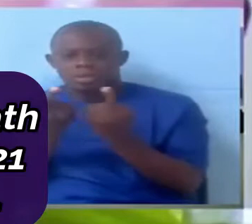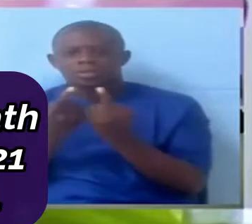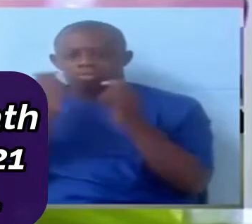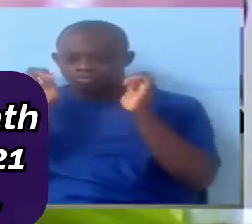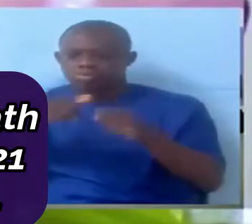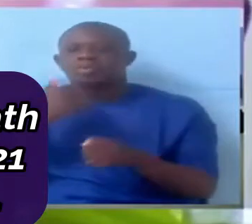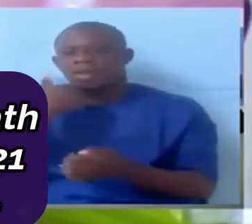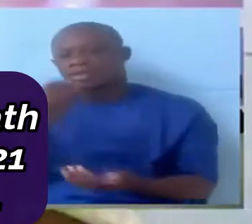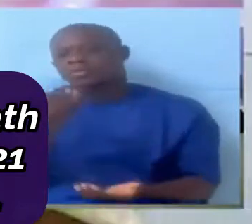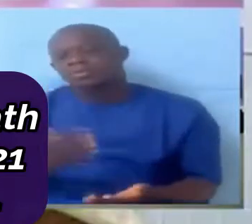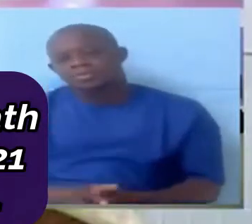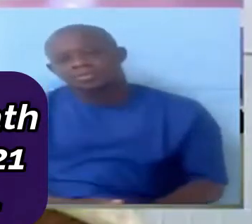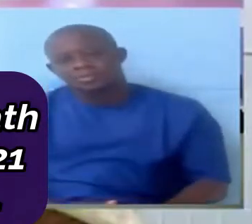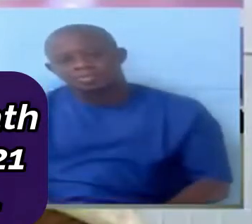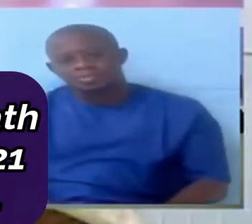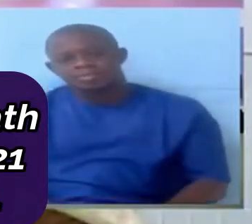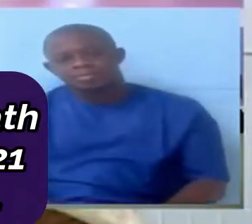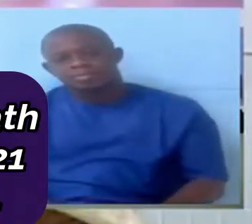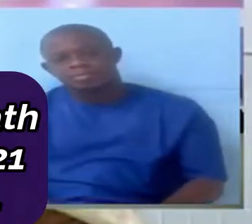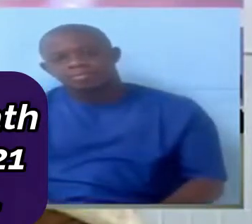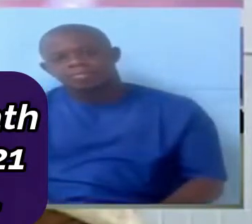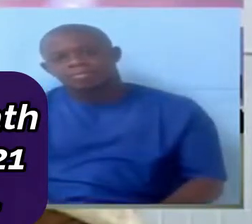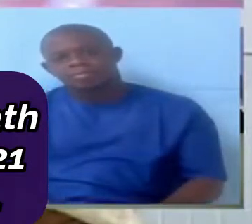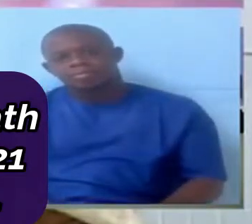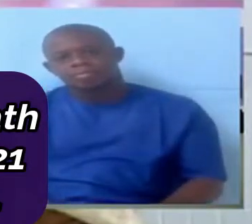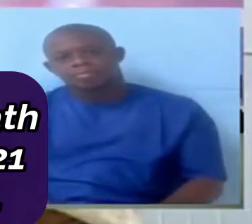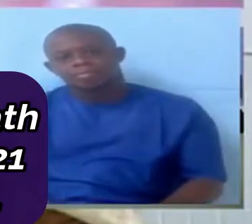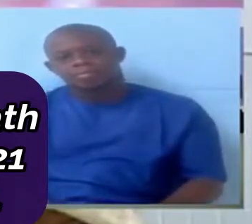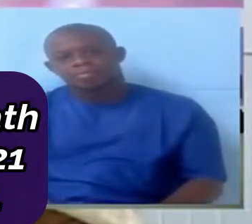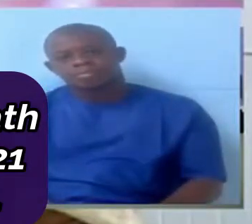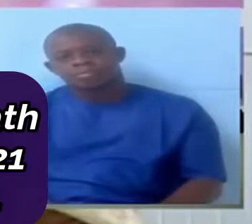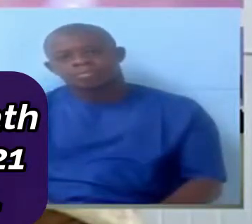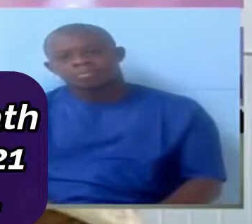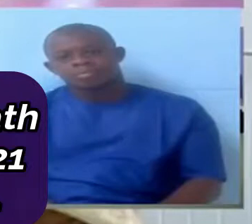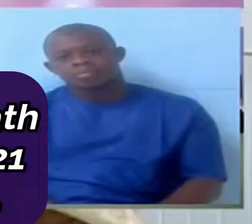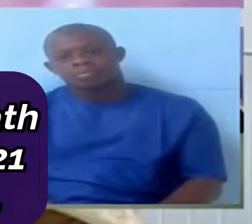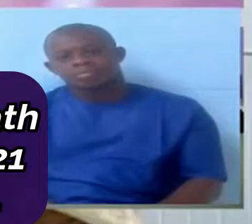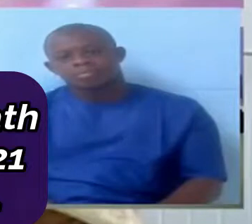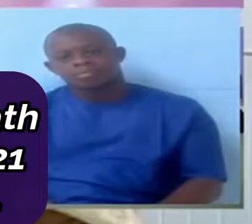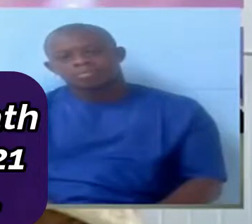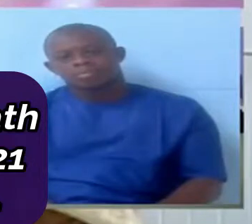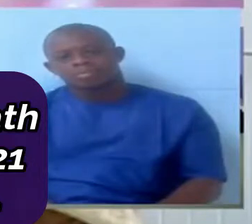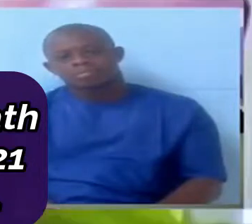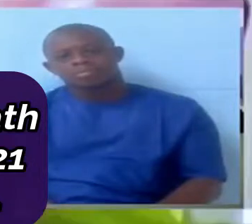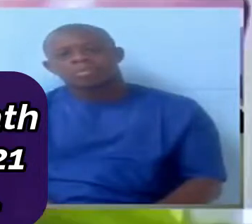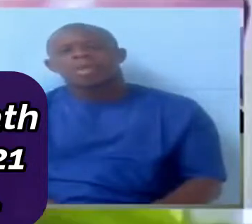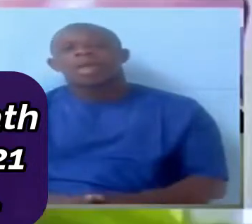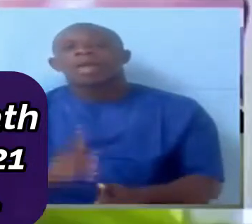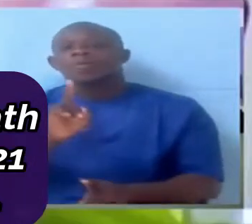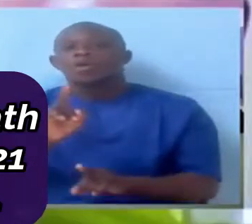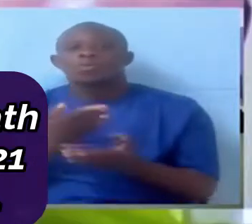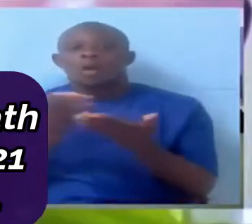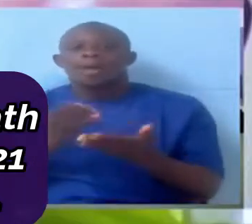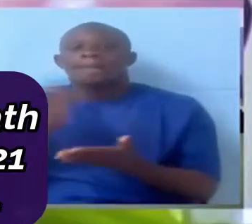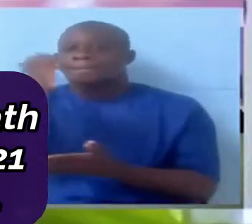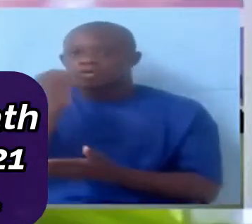Tol ba fo kan COVID-19 no. That's also a possibility. Because each one of these